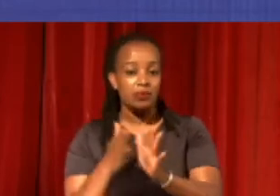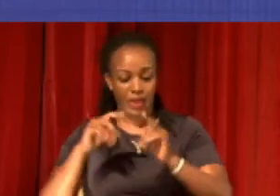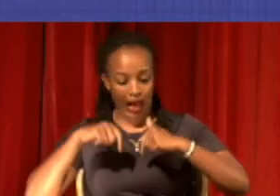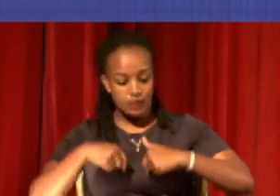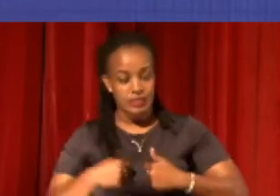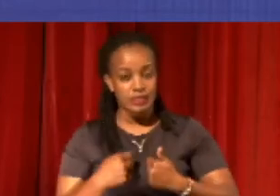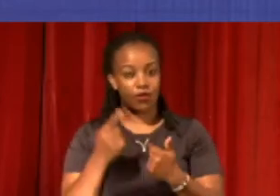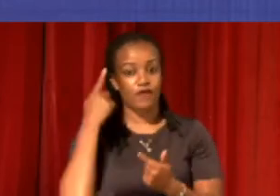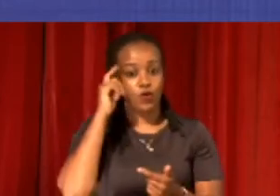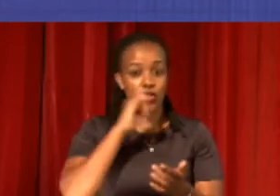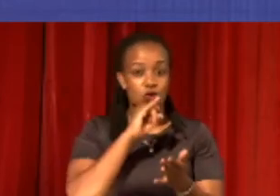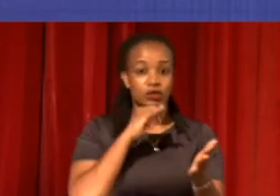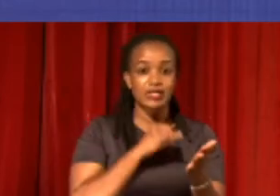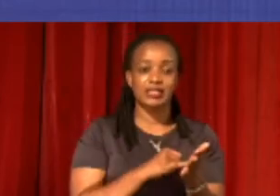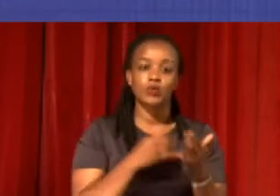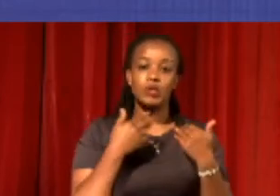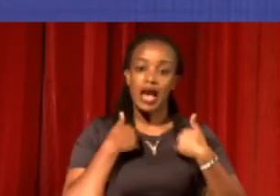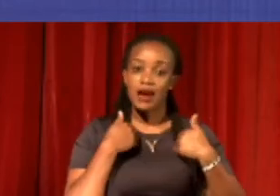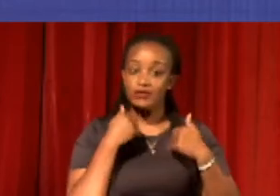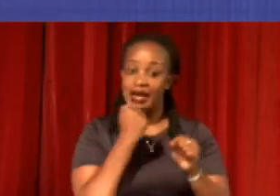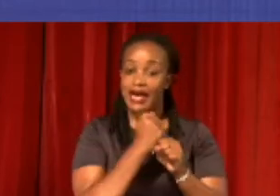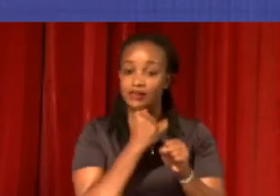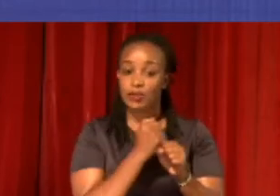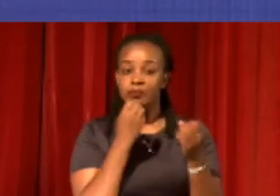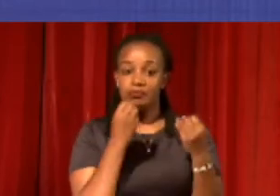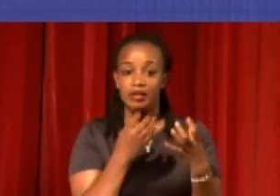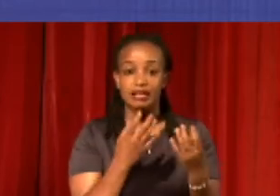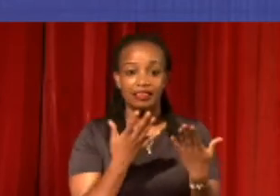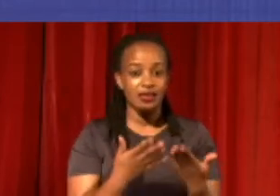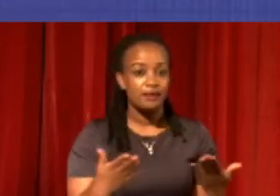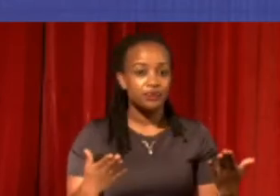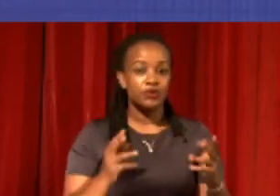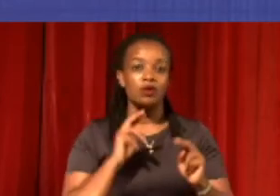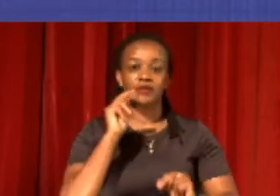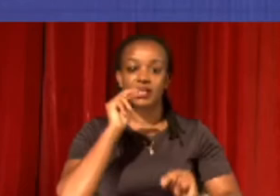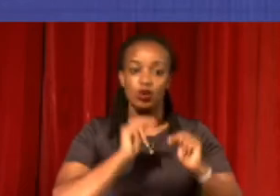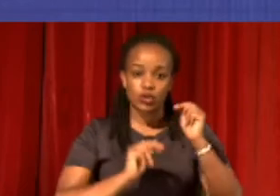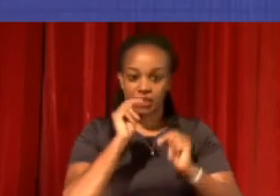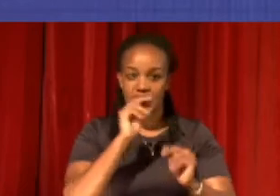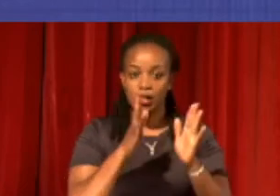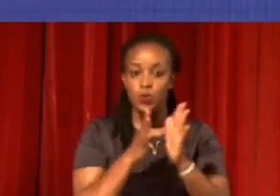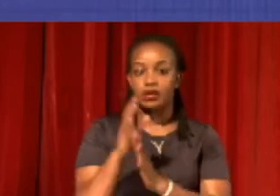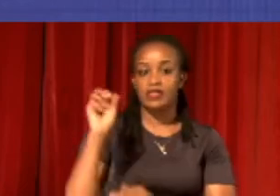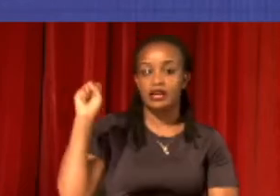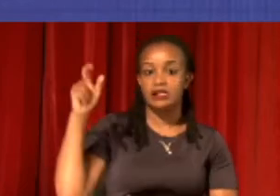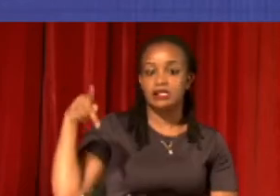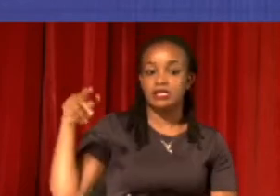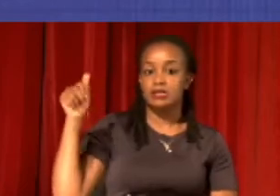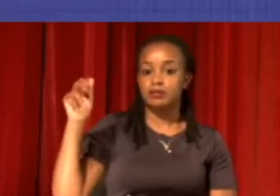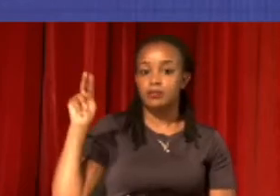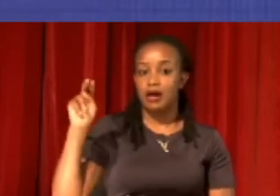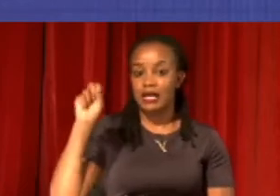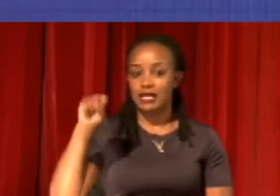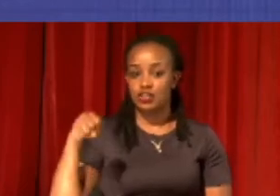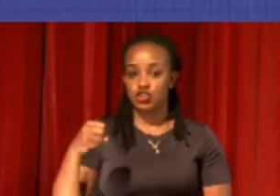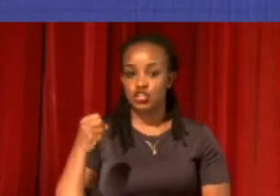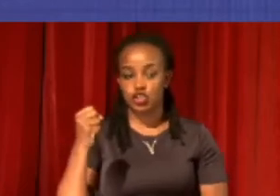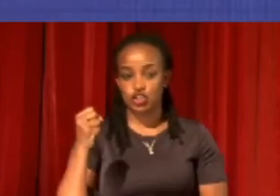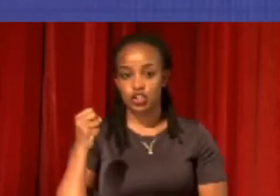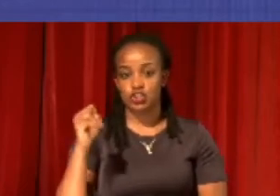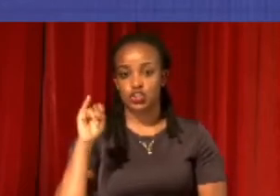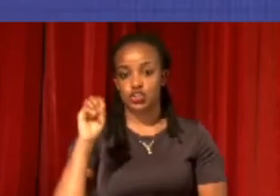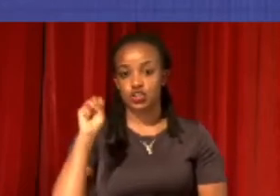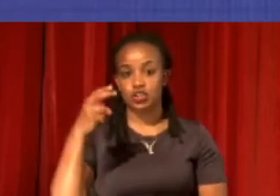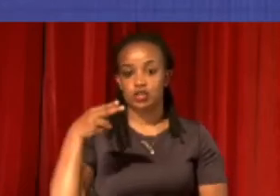portal has been open for a long time for people to apply. Mm-hmm. We've negotiated with the Spanish government because of this. We are moving it to the next year, hoping that things will